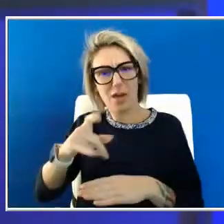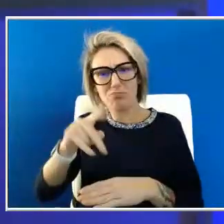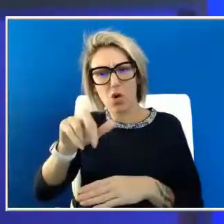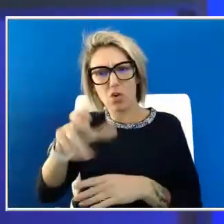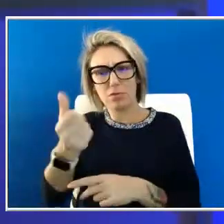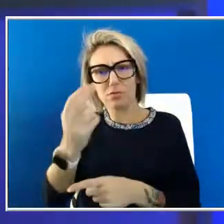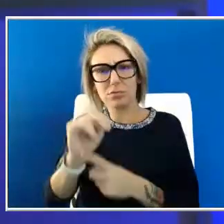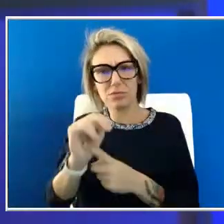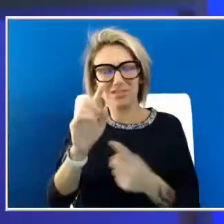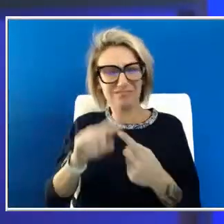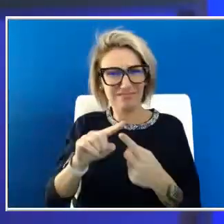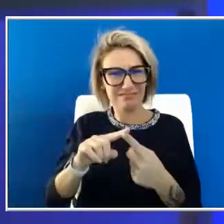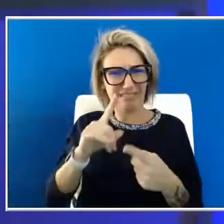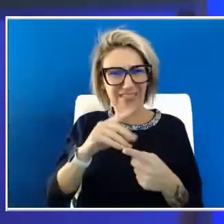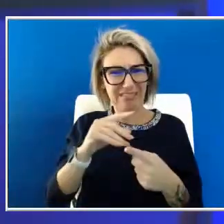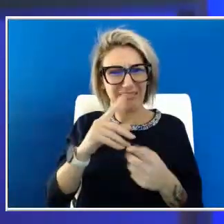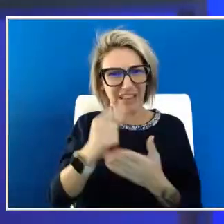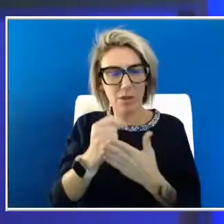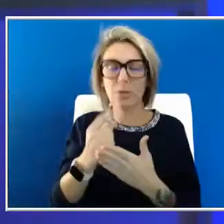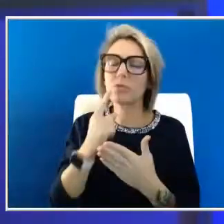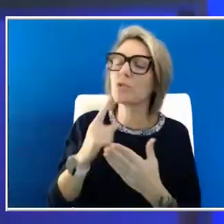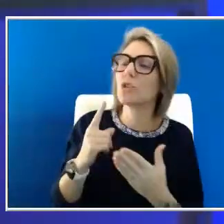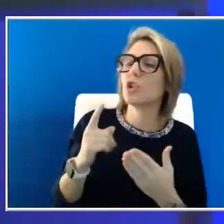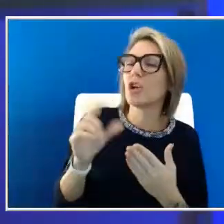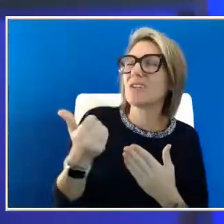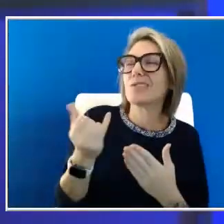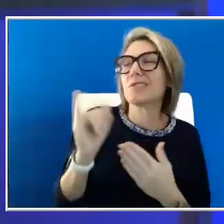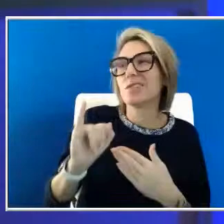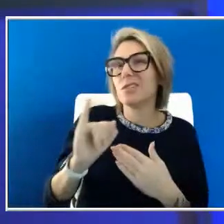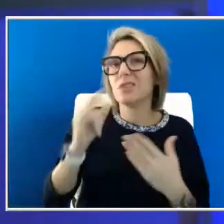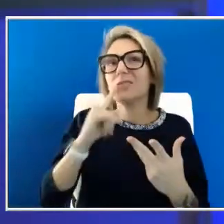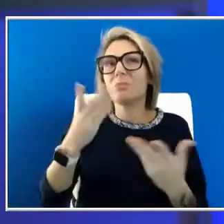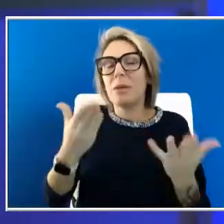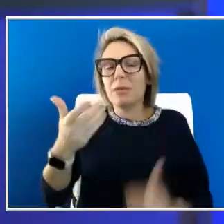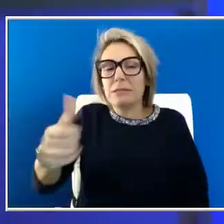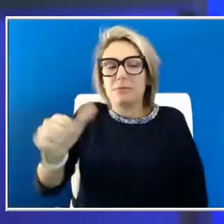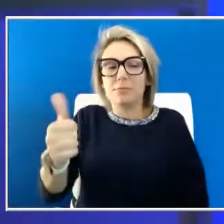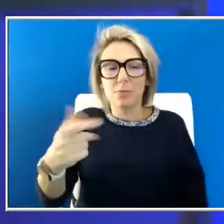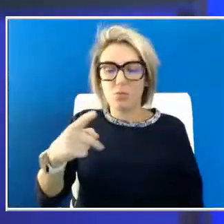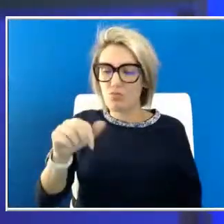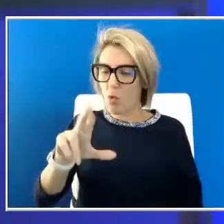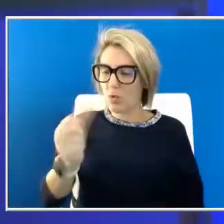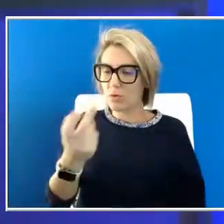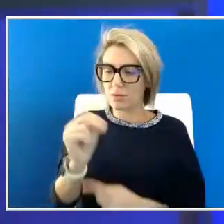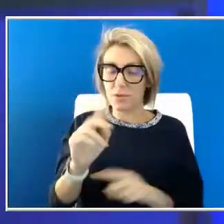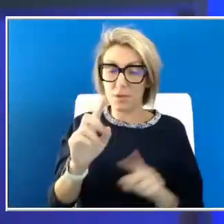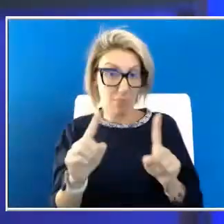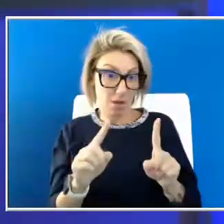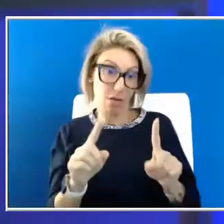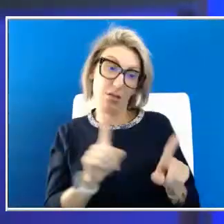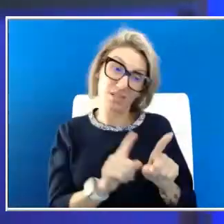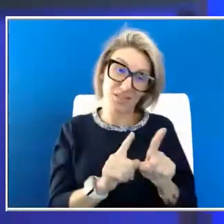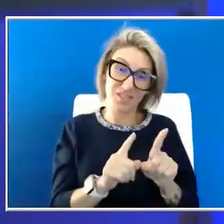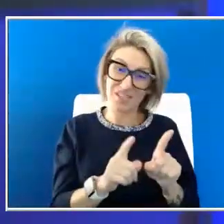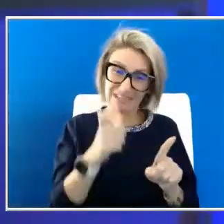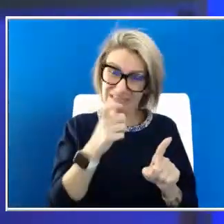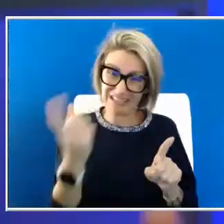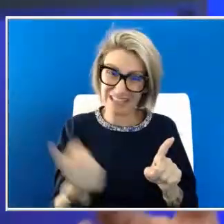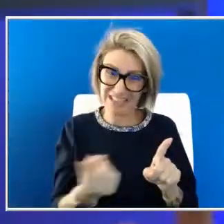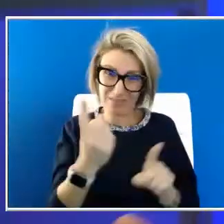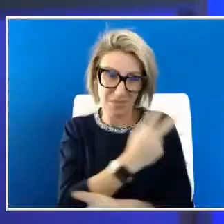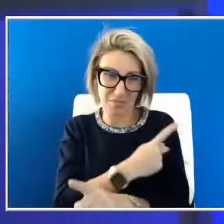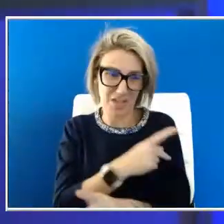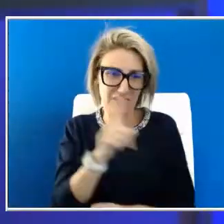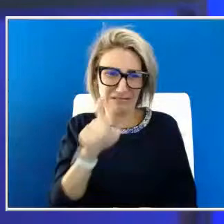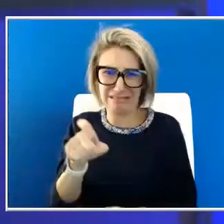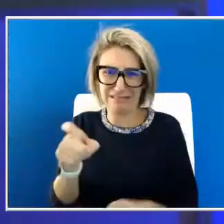that are more likely to deny proton therapy coverage. On the other hand, that's really not something the patient has to deal with. You